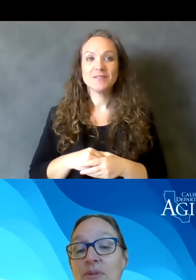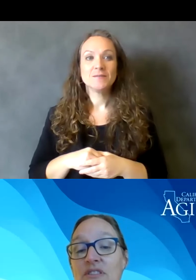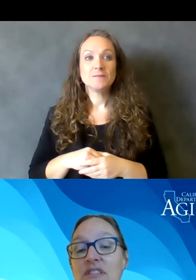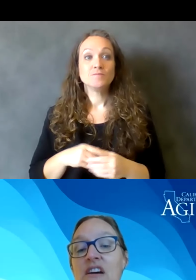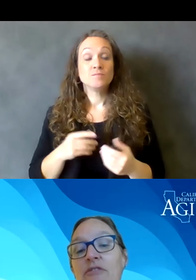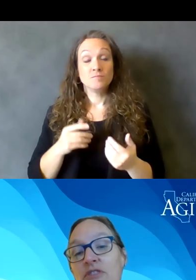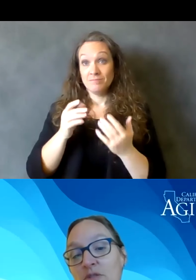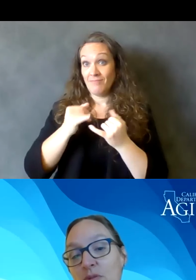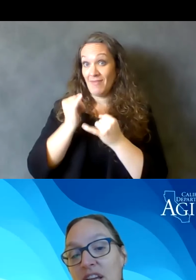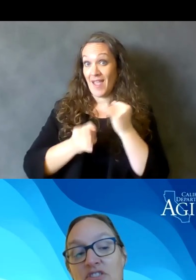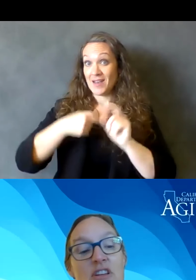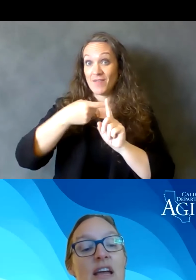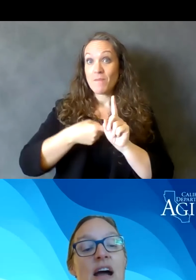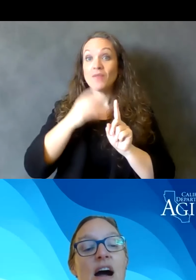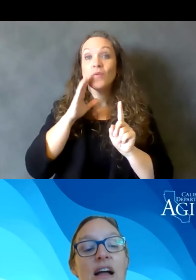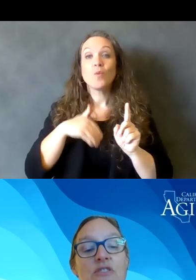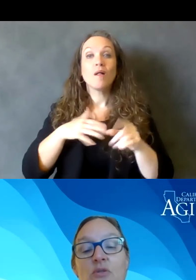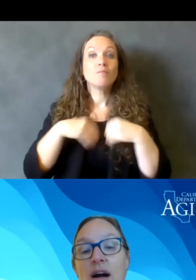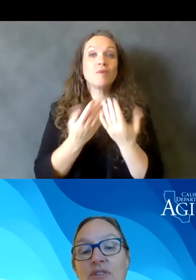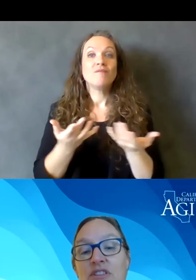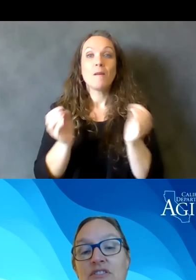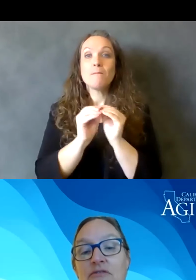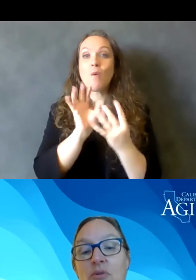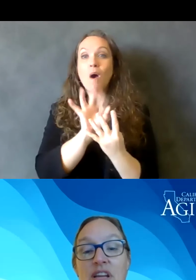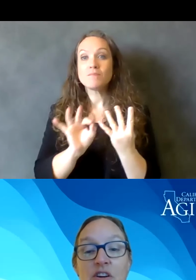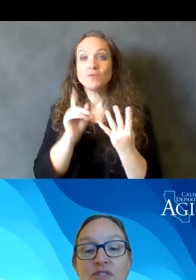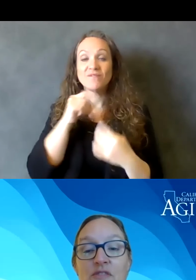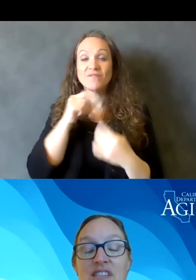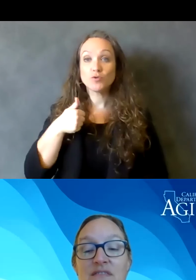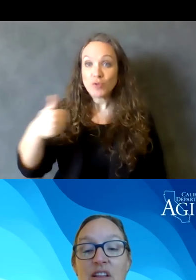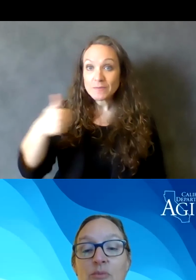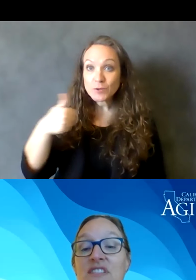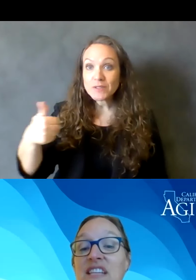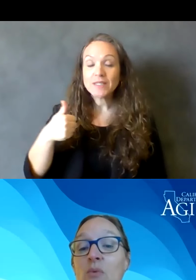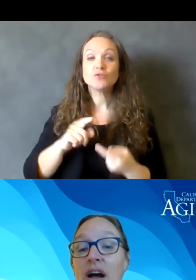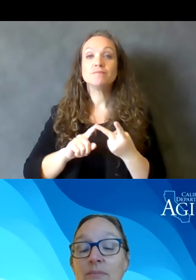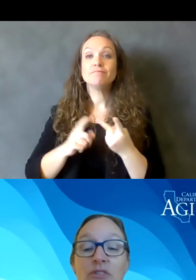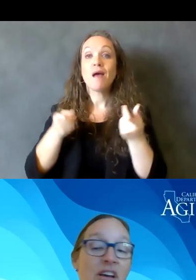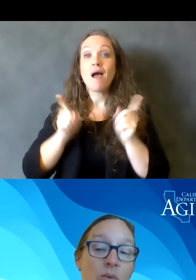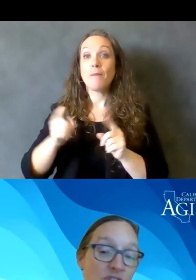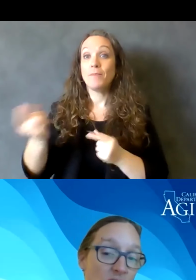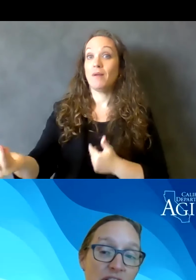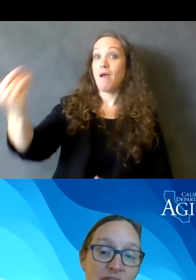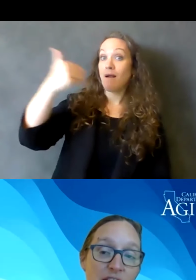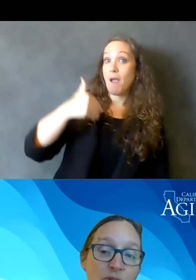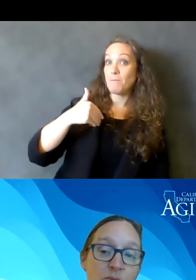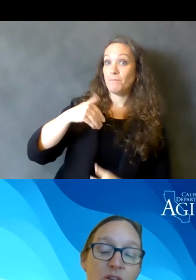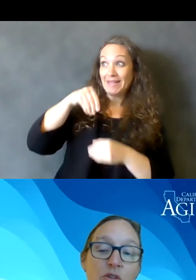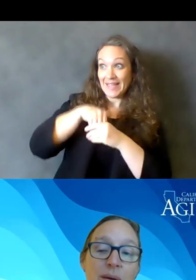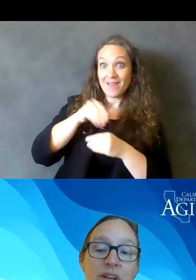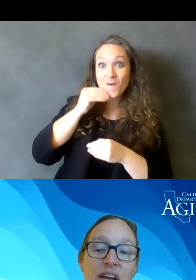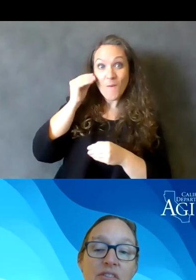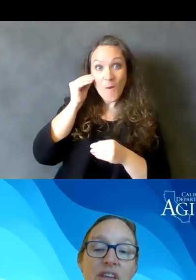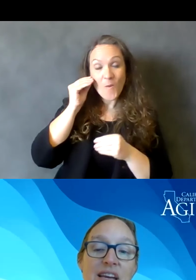new options for transportation and new options for in-home services available statewide, building on what's already available with